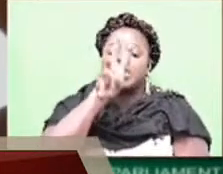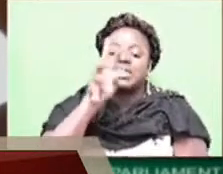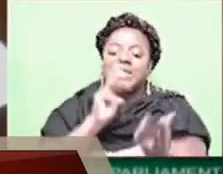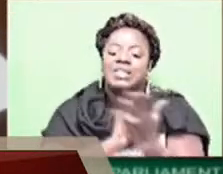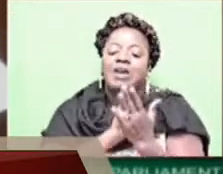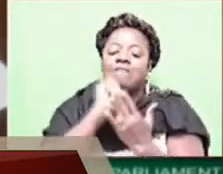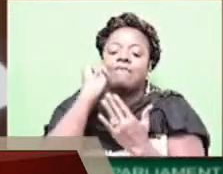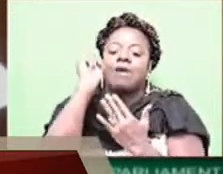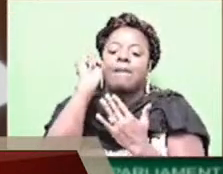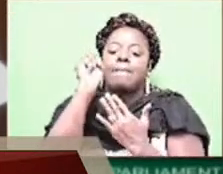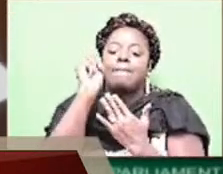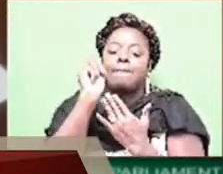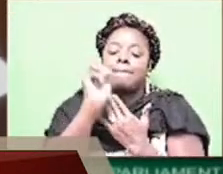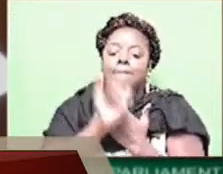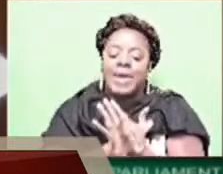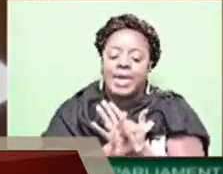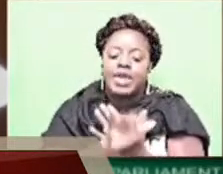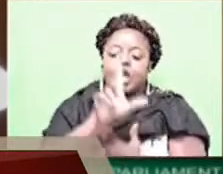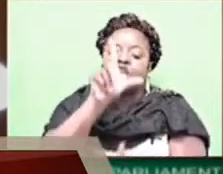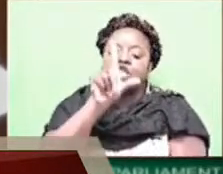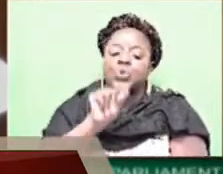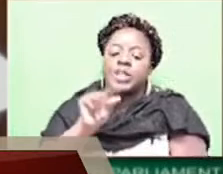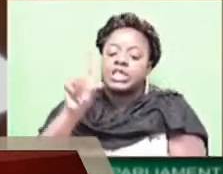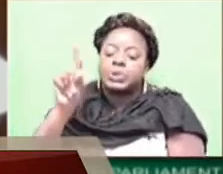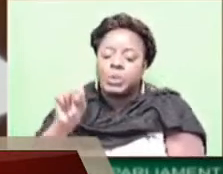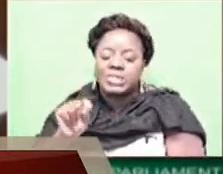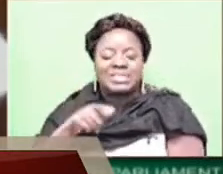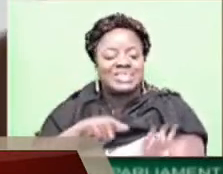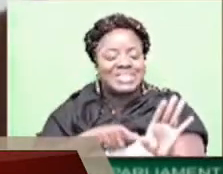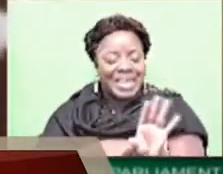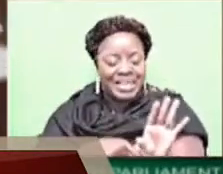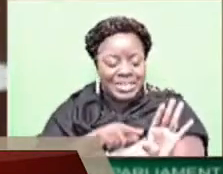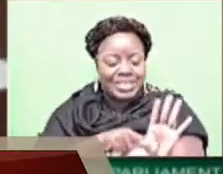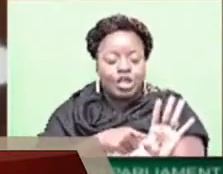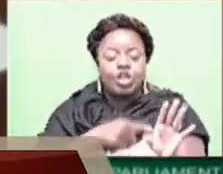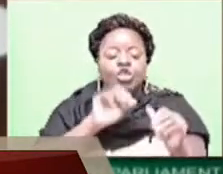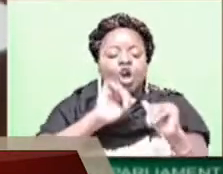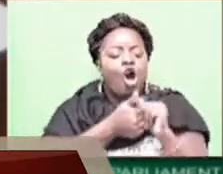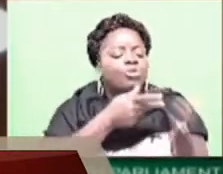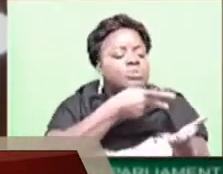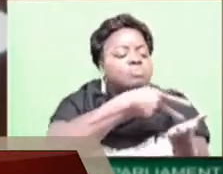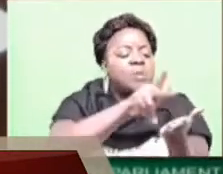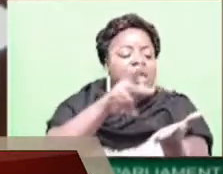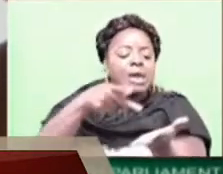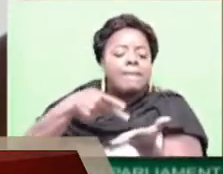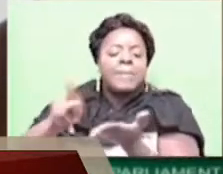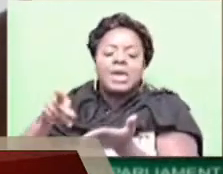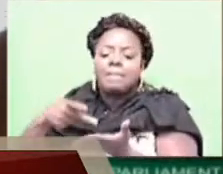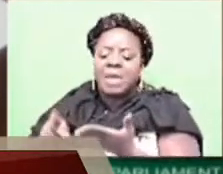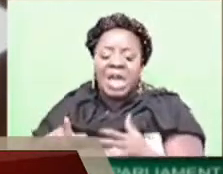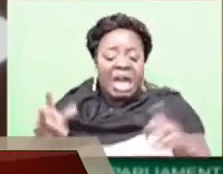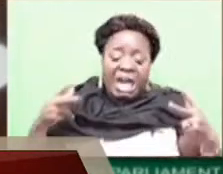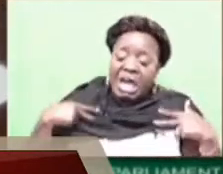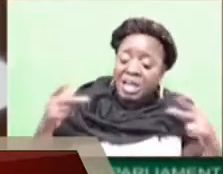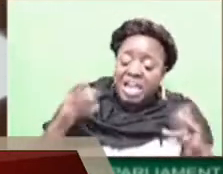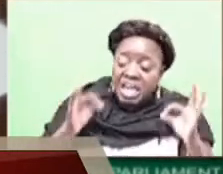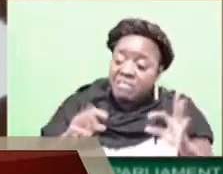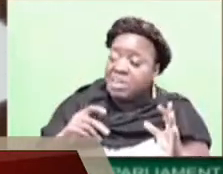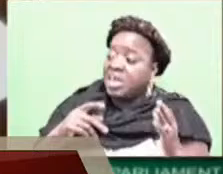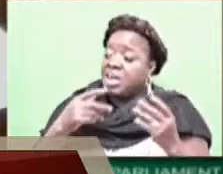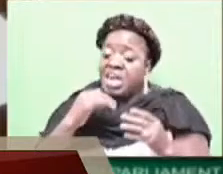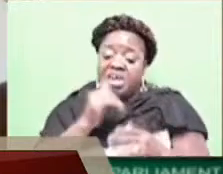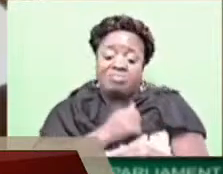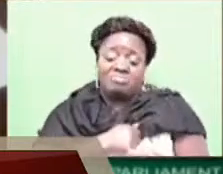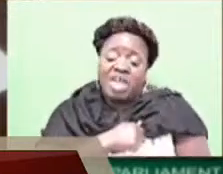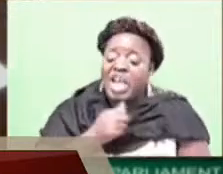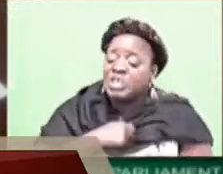a very robust system of multiple opportunities for satisfaction of the law. This law preserves the right